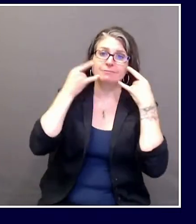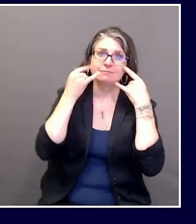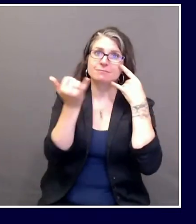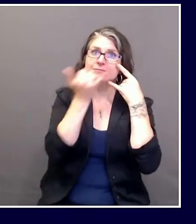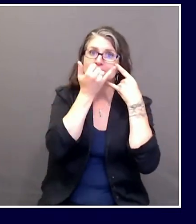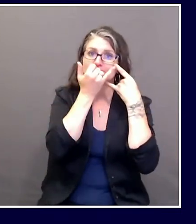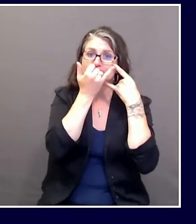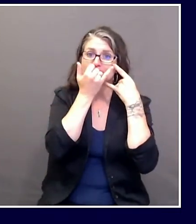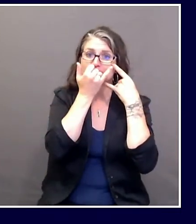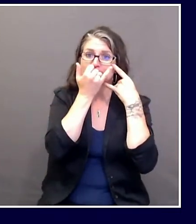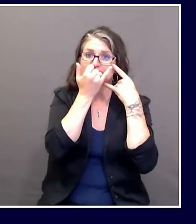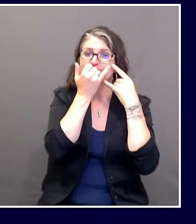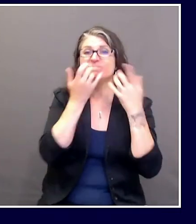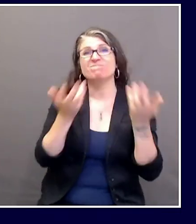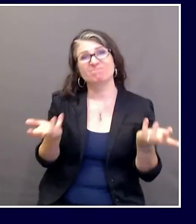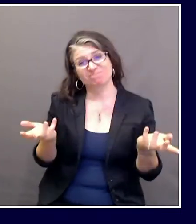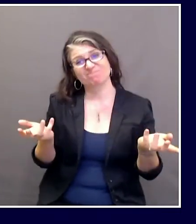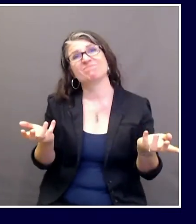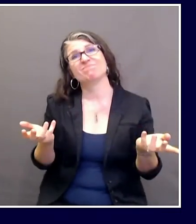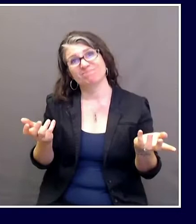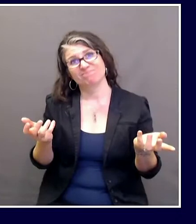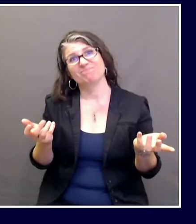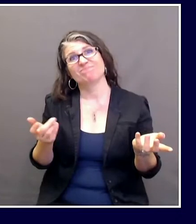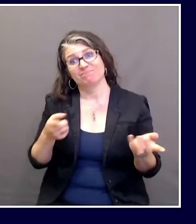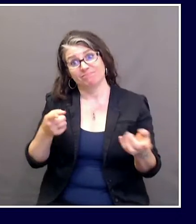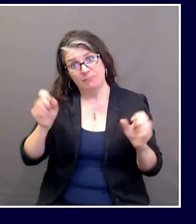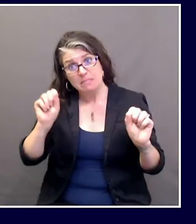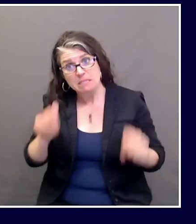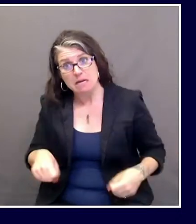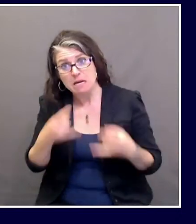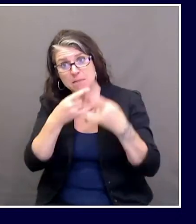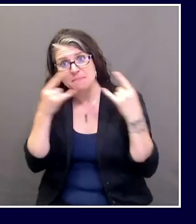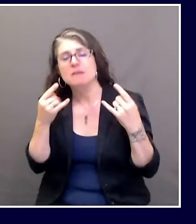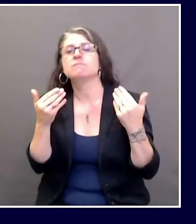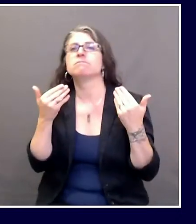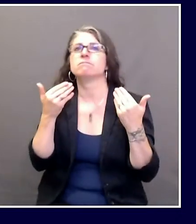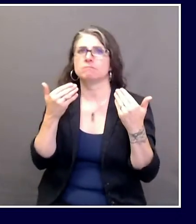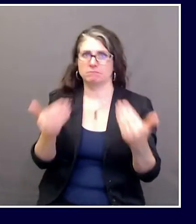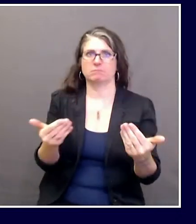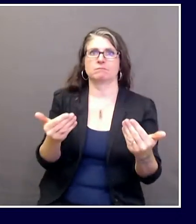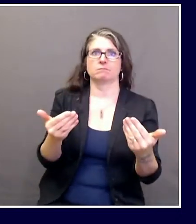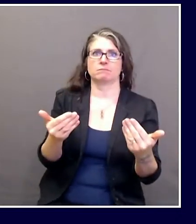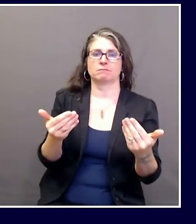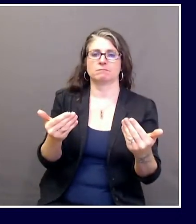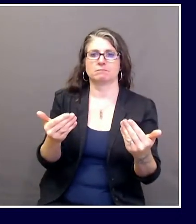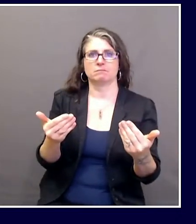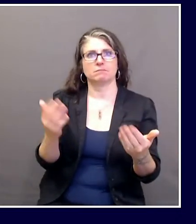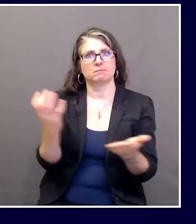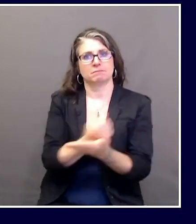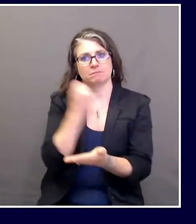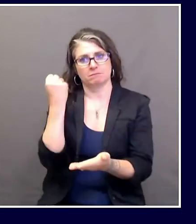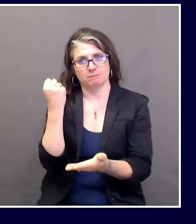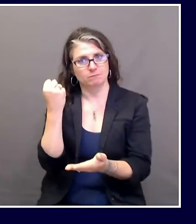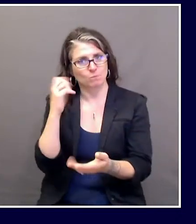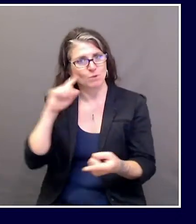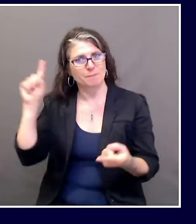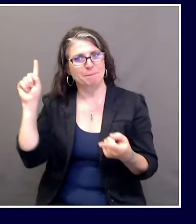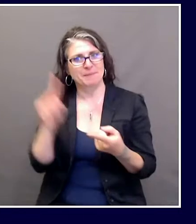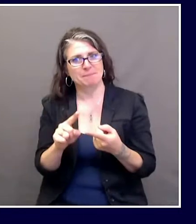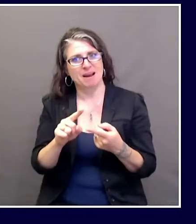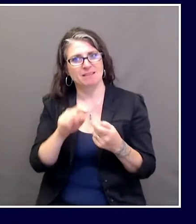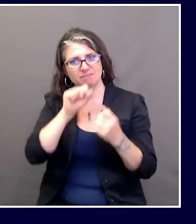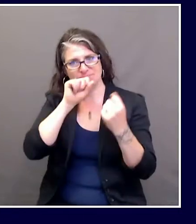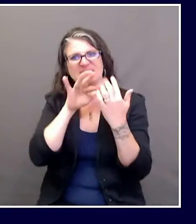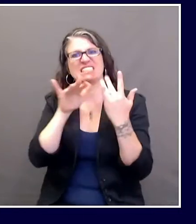that works for you and your congregation, that helps lower the risk. If maintaining a certain degree of distance, 6 feet,